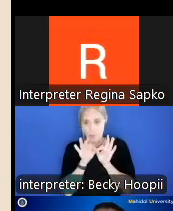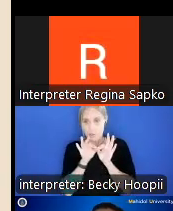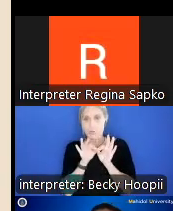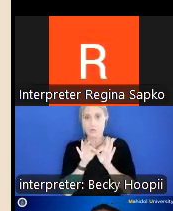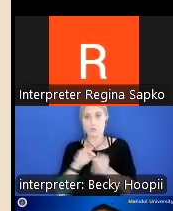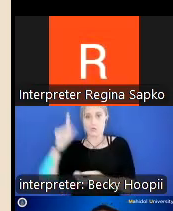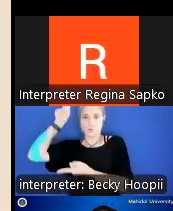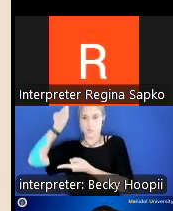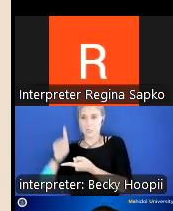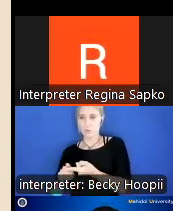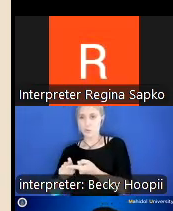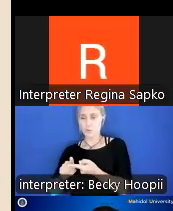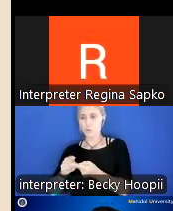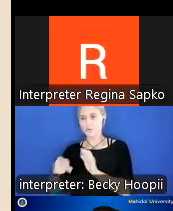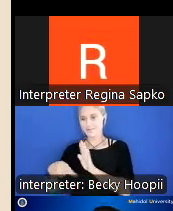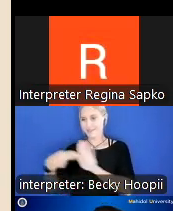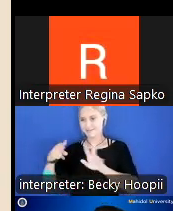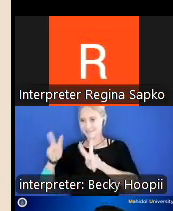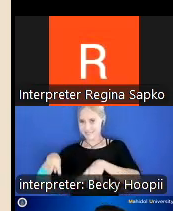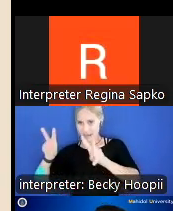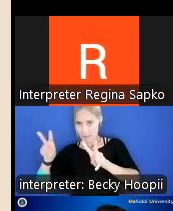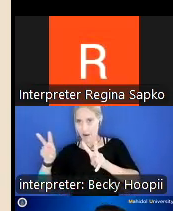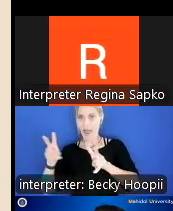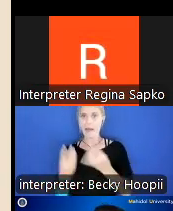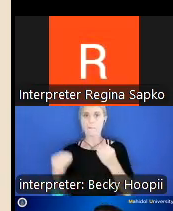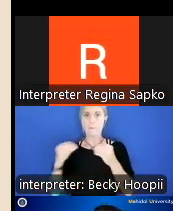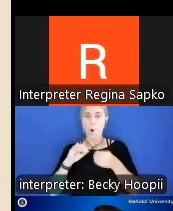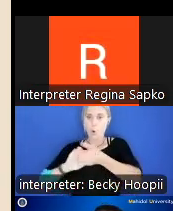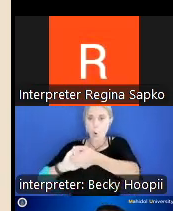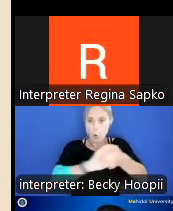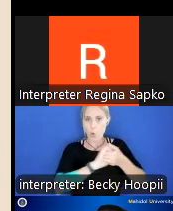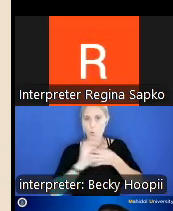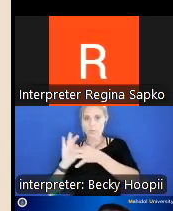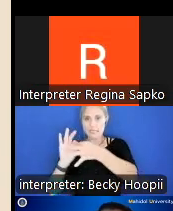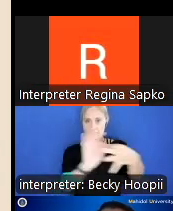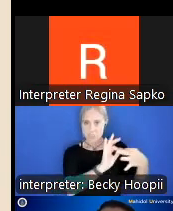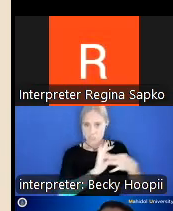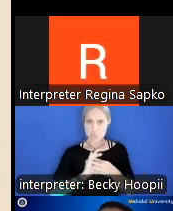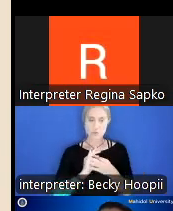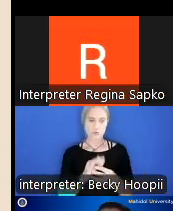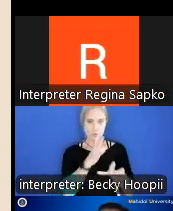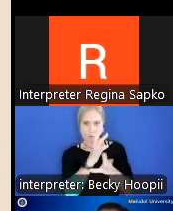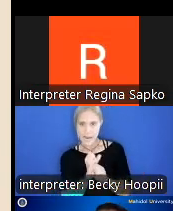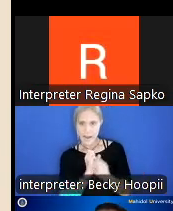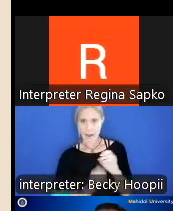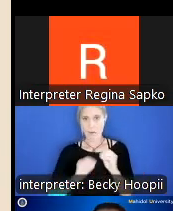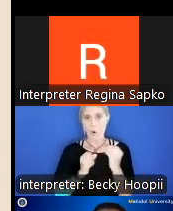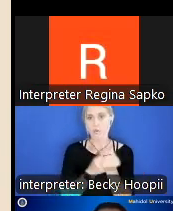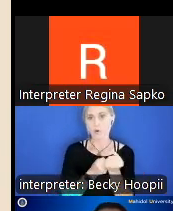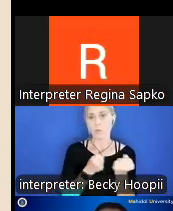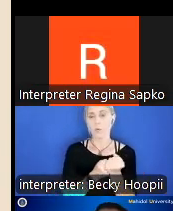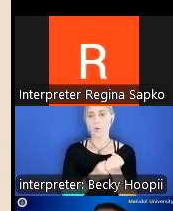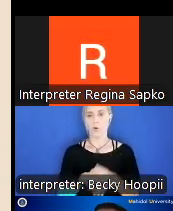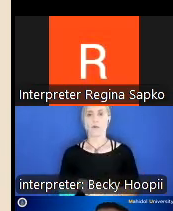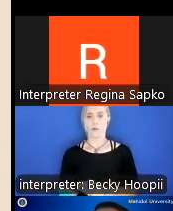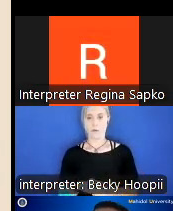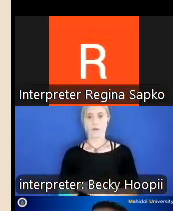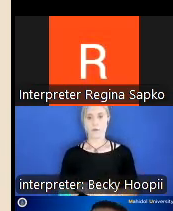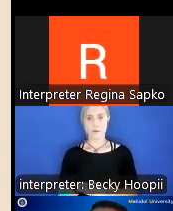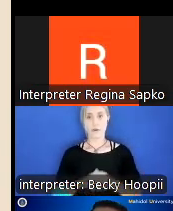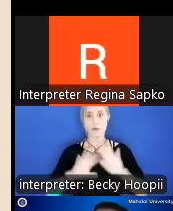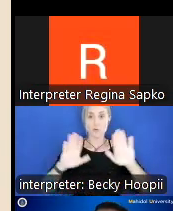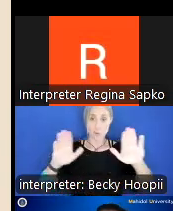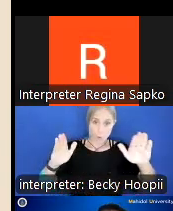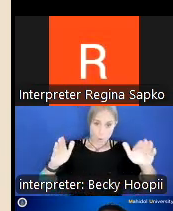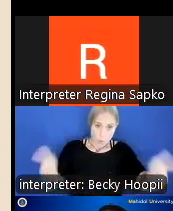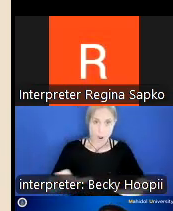enable team cohesion together to get more support to good, welcome and friendly